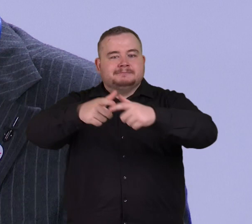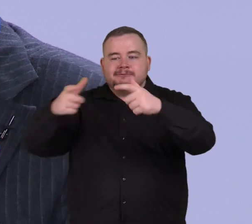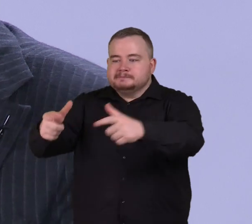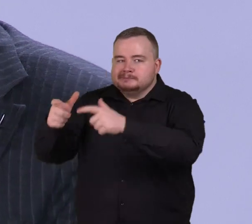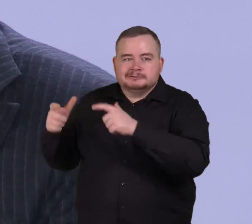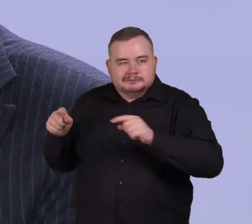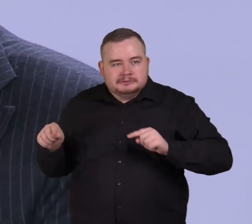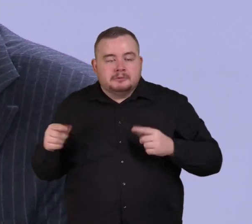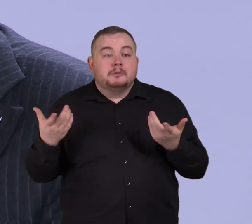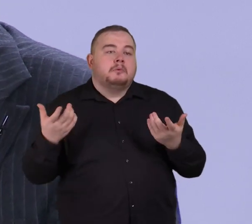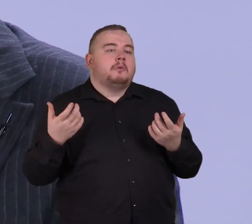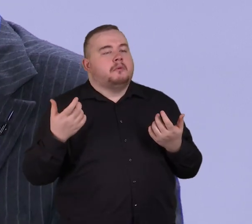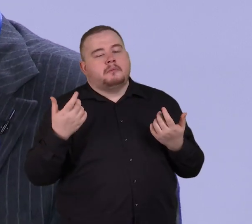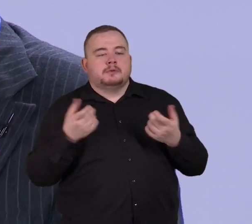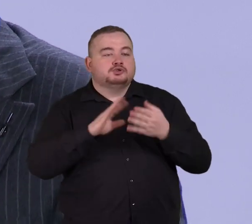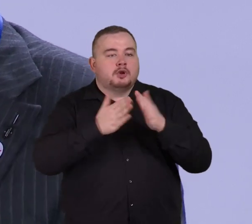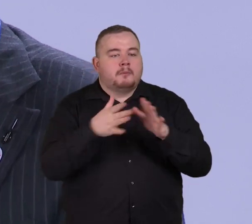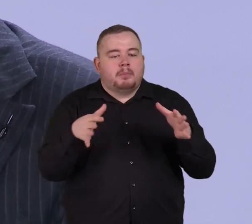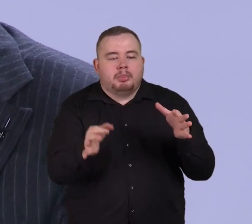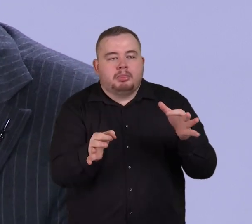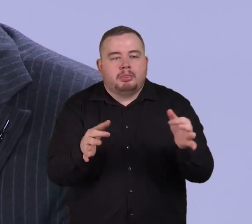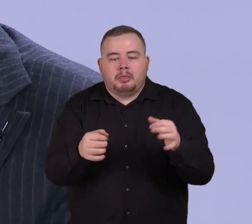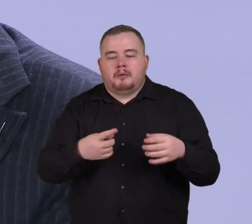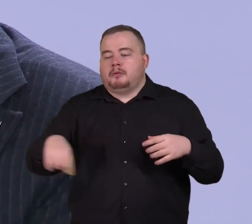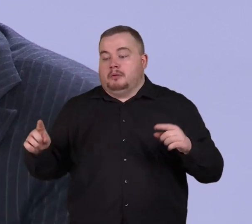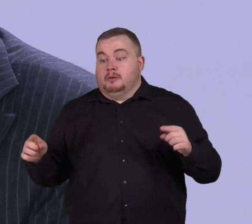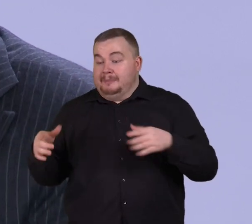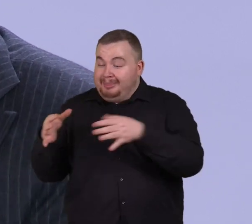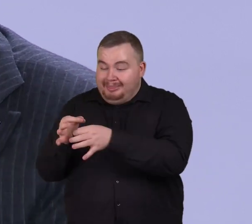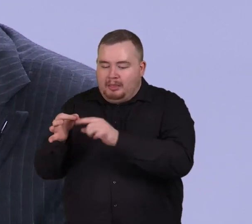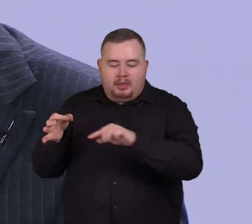change the situation somehow. Lublin